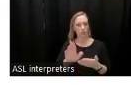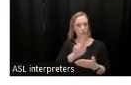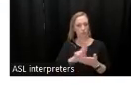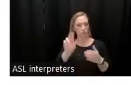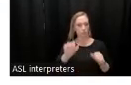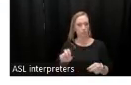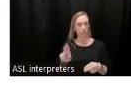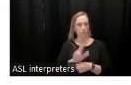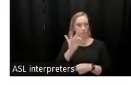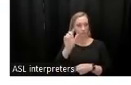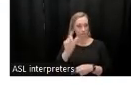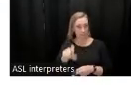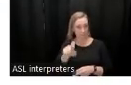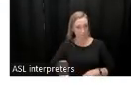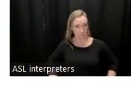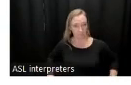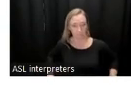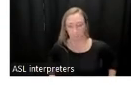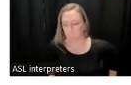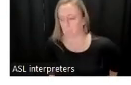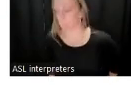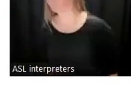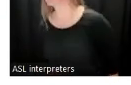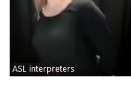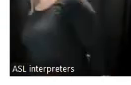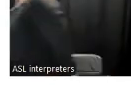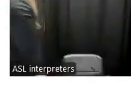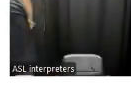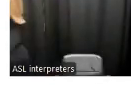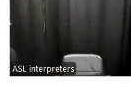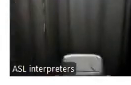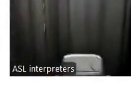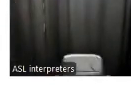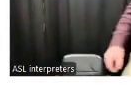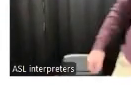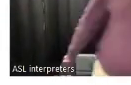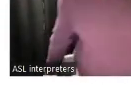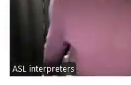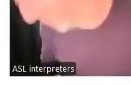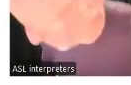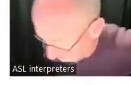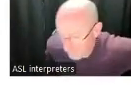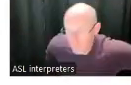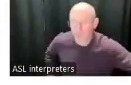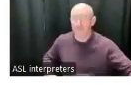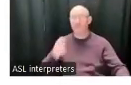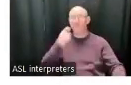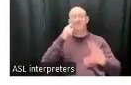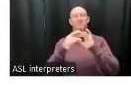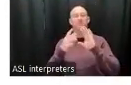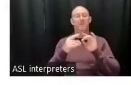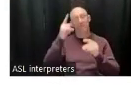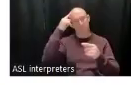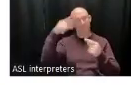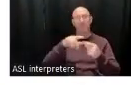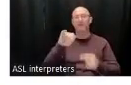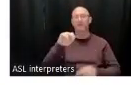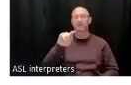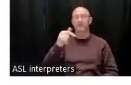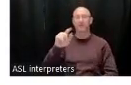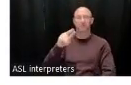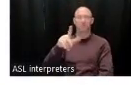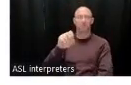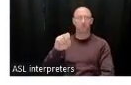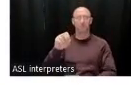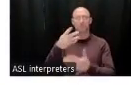if needed. And I mentioned before that you always want to think about intangible aspects of the research environment as well. So we've